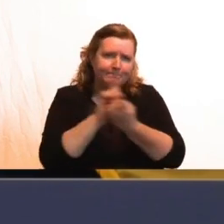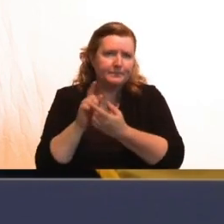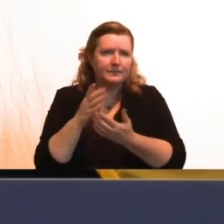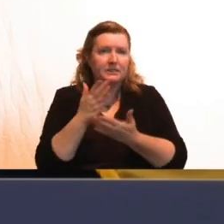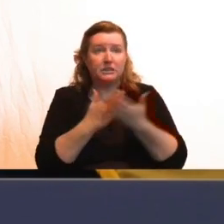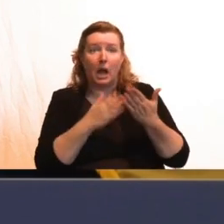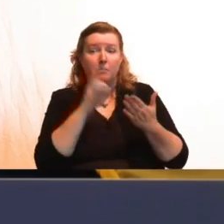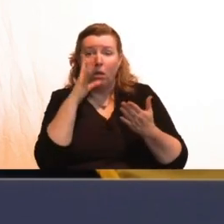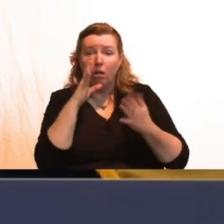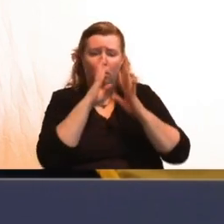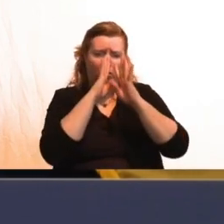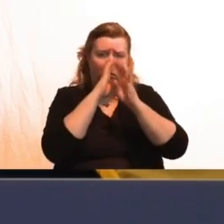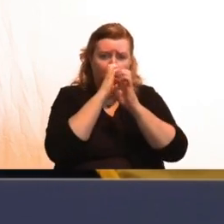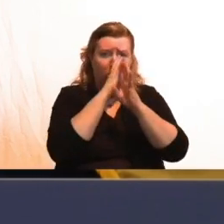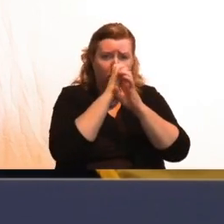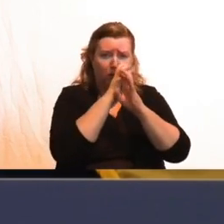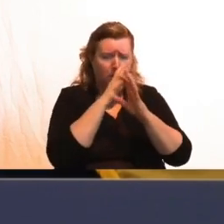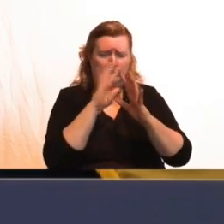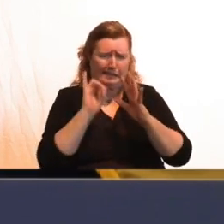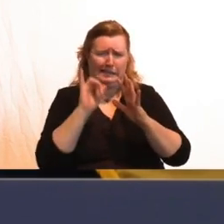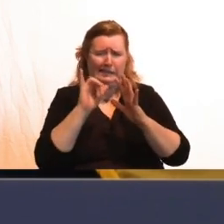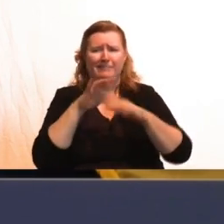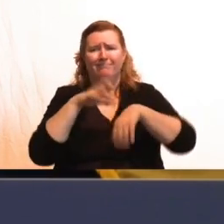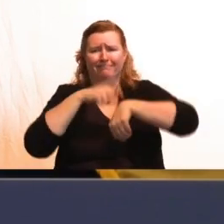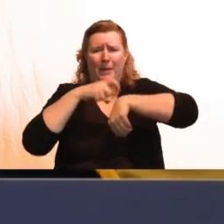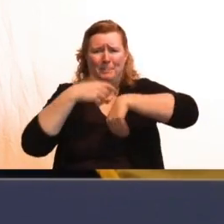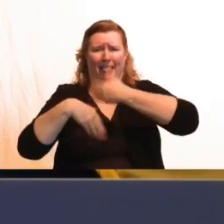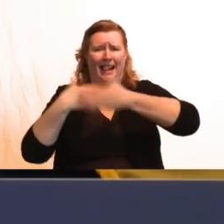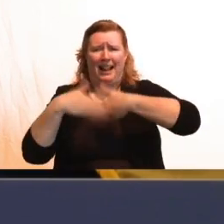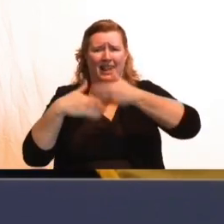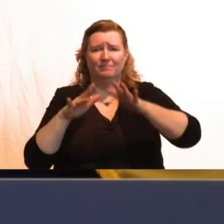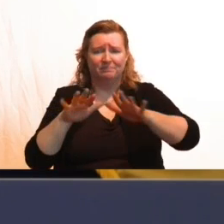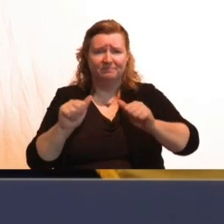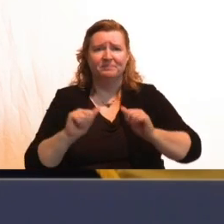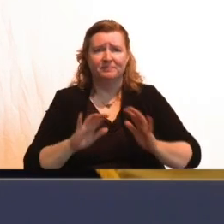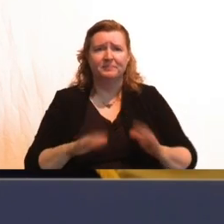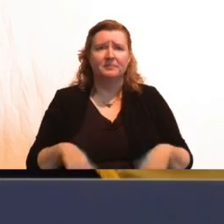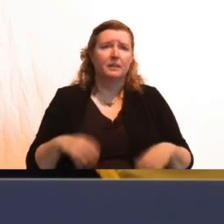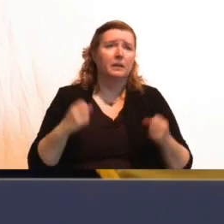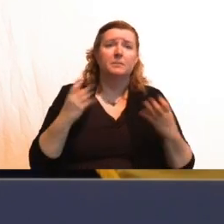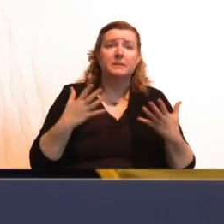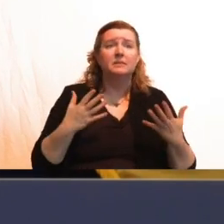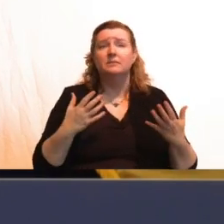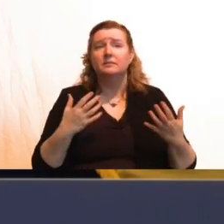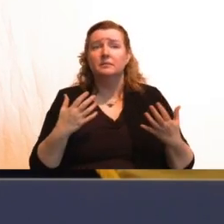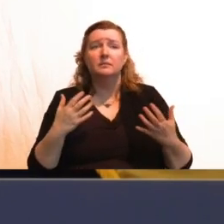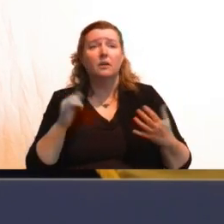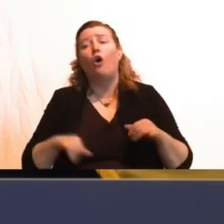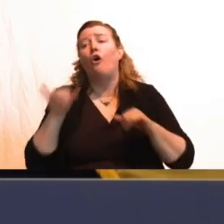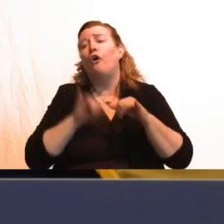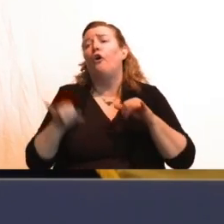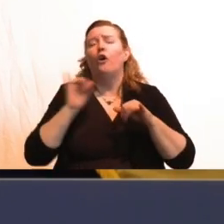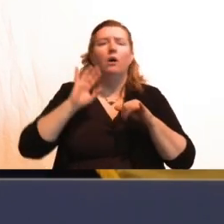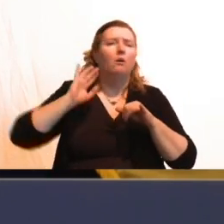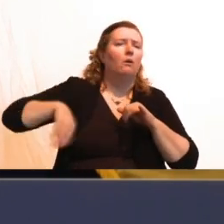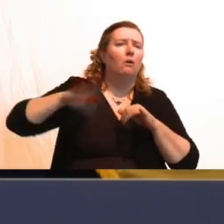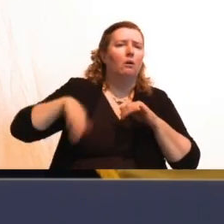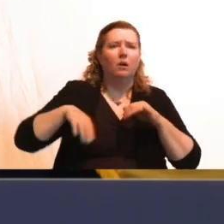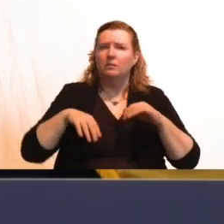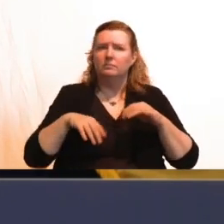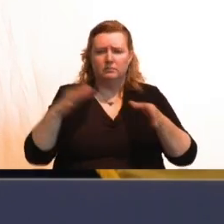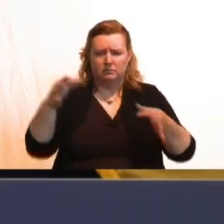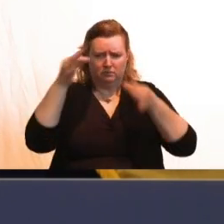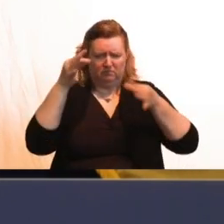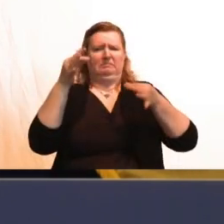issues. They're very rare is there a broad system or a broad category challenge. I know there's a